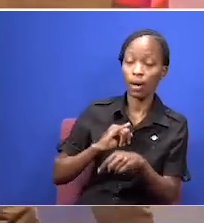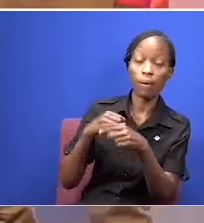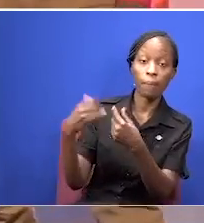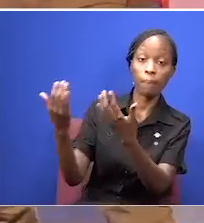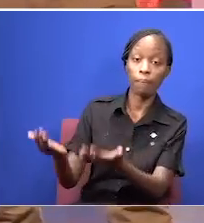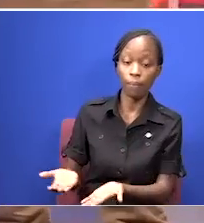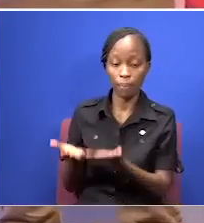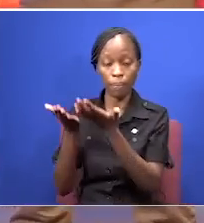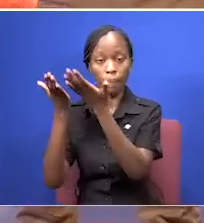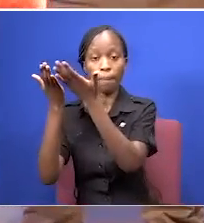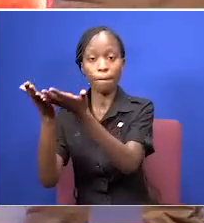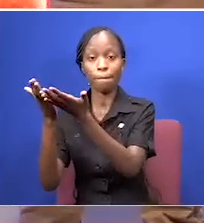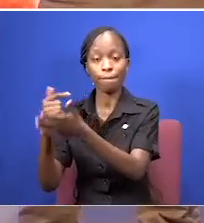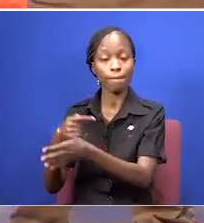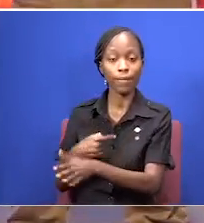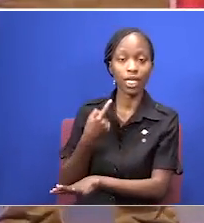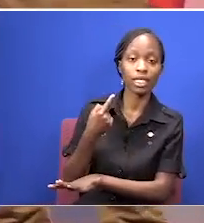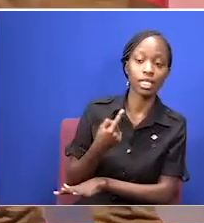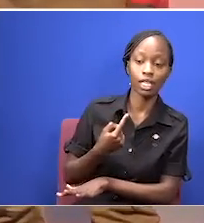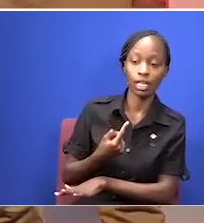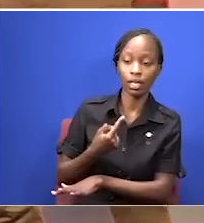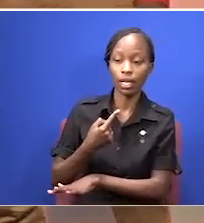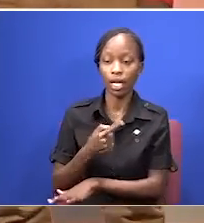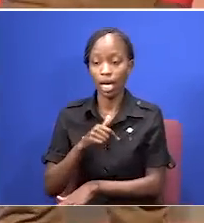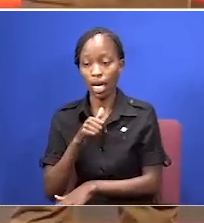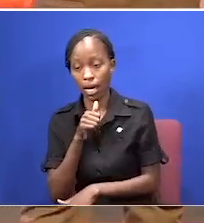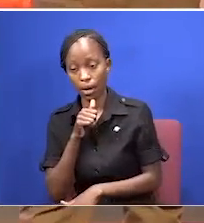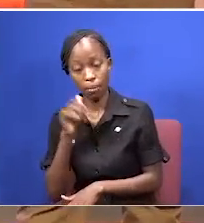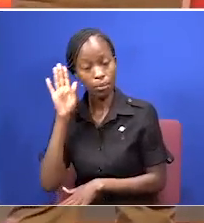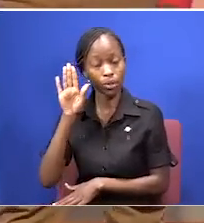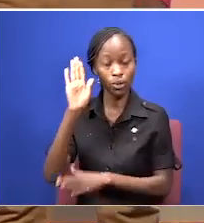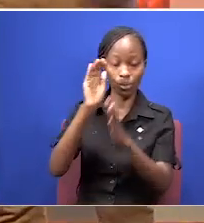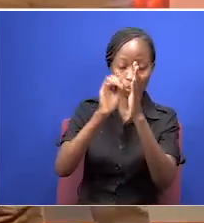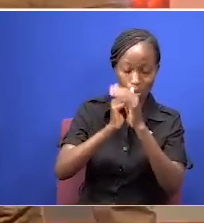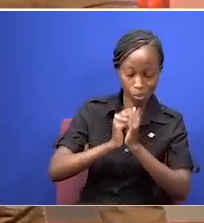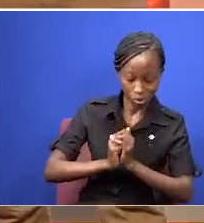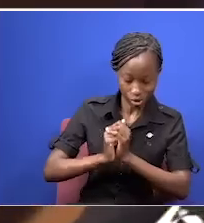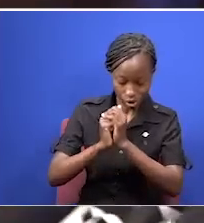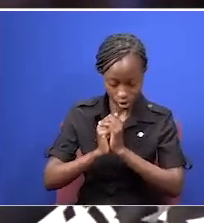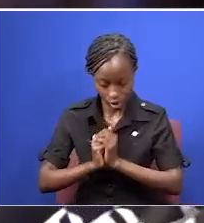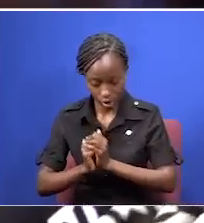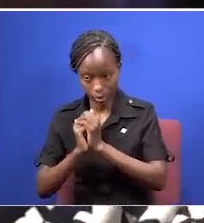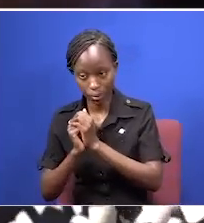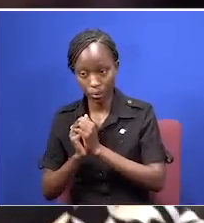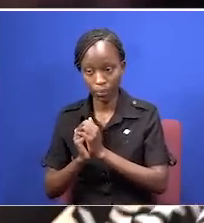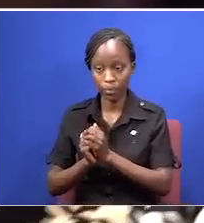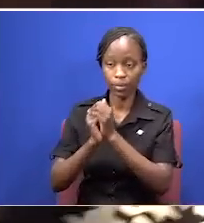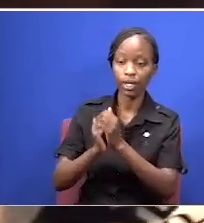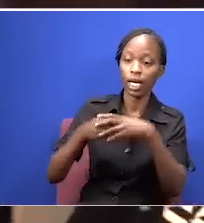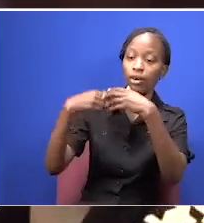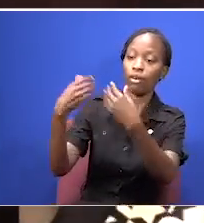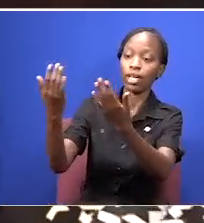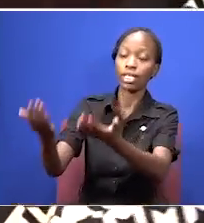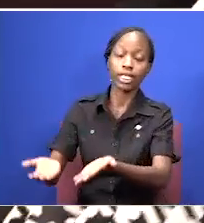i brought myself i am your worship research